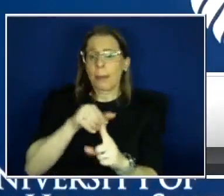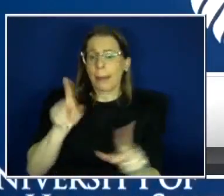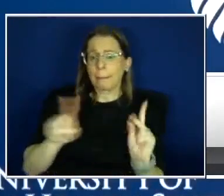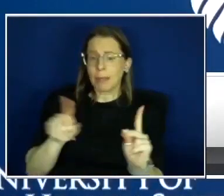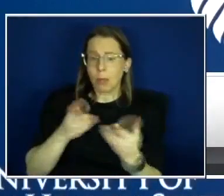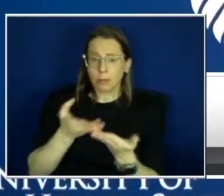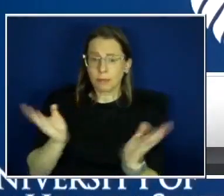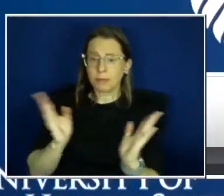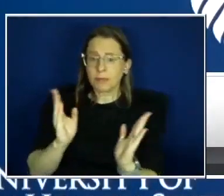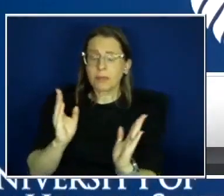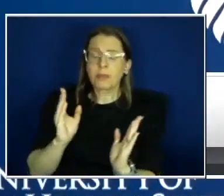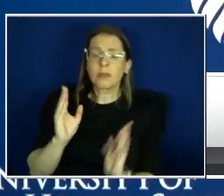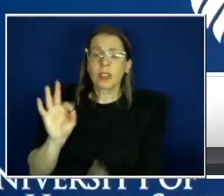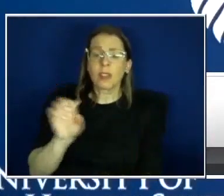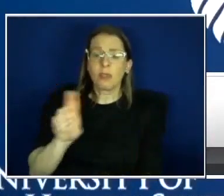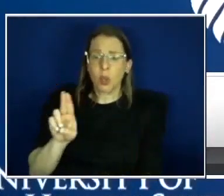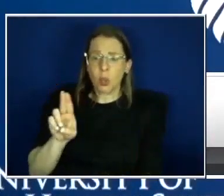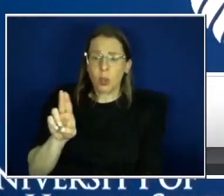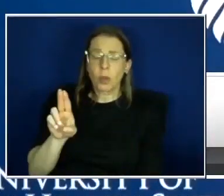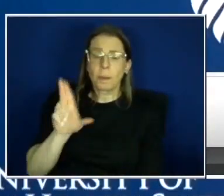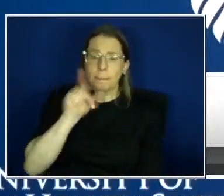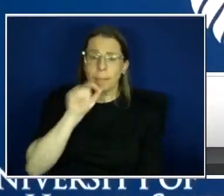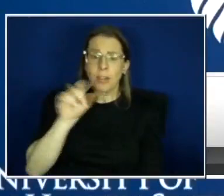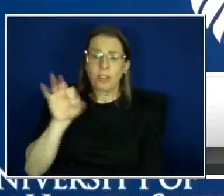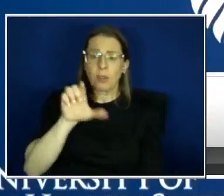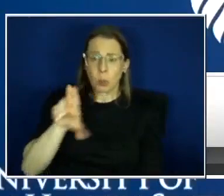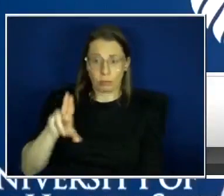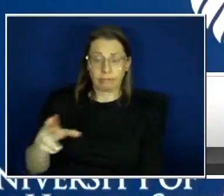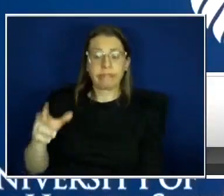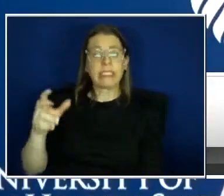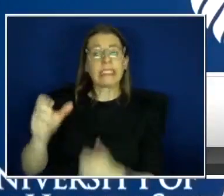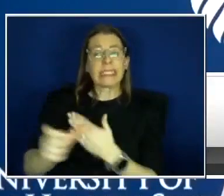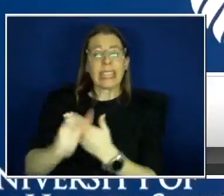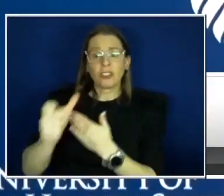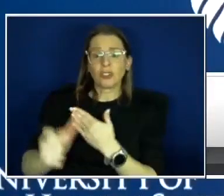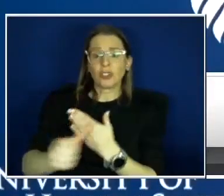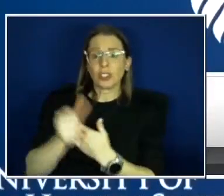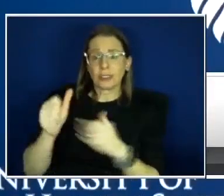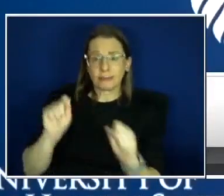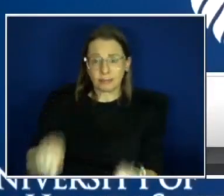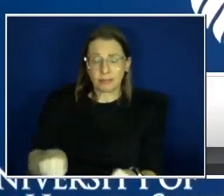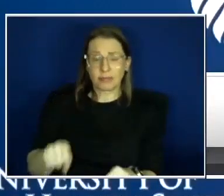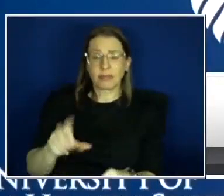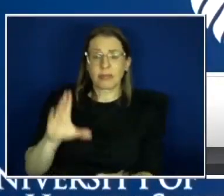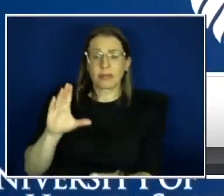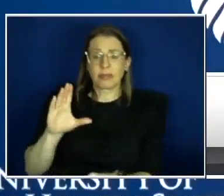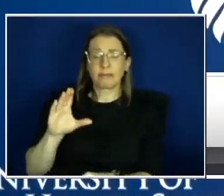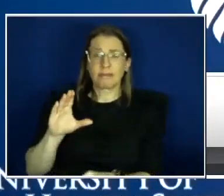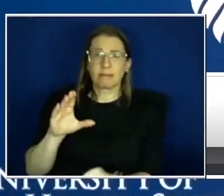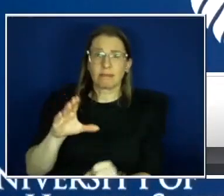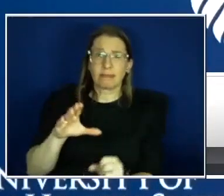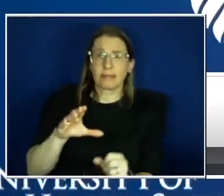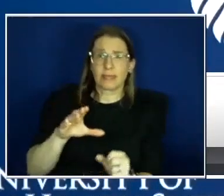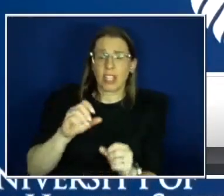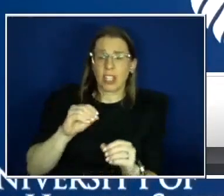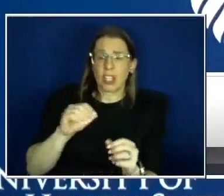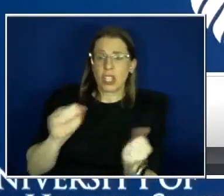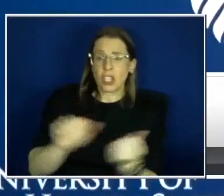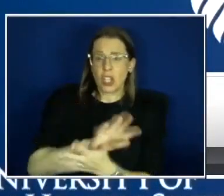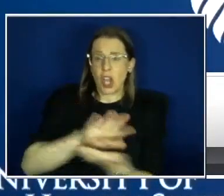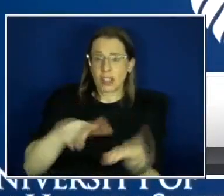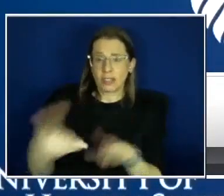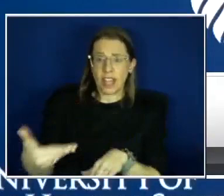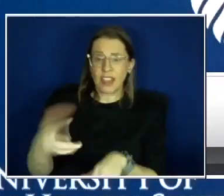avian influenza can be extremely dangerous. Basically, the case fatality rate ranges about around the 50%